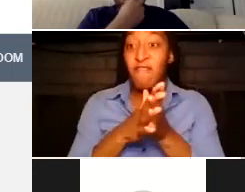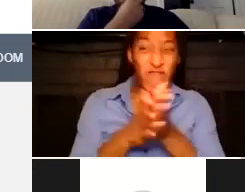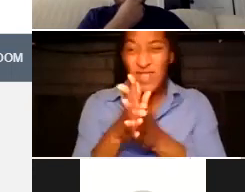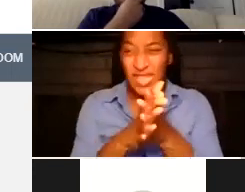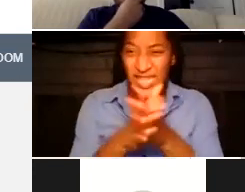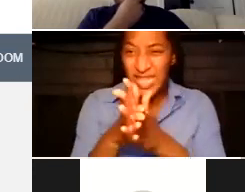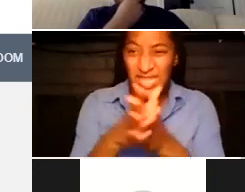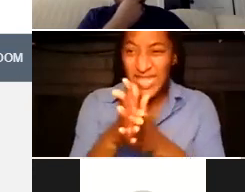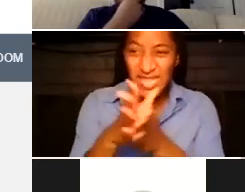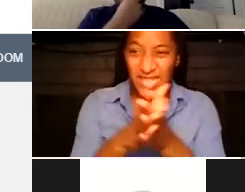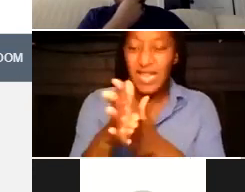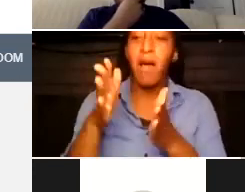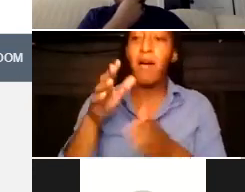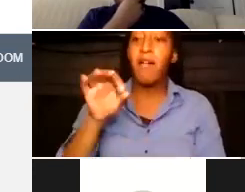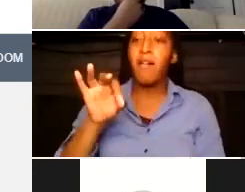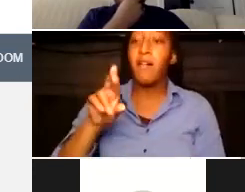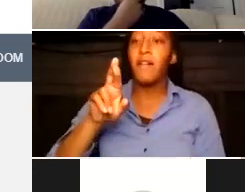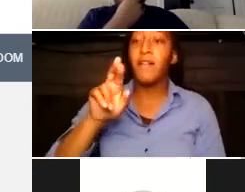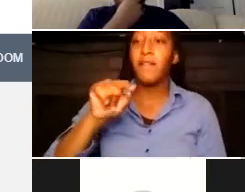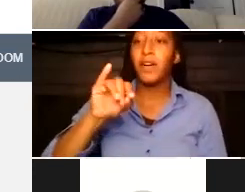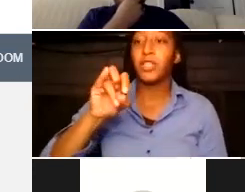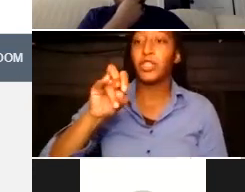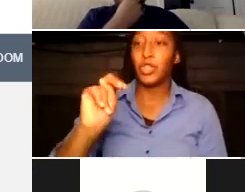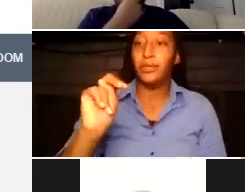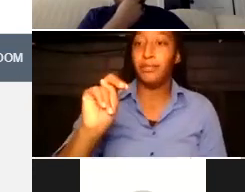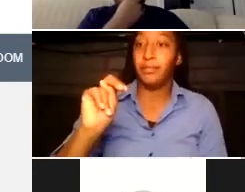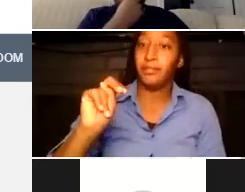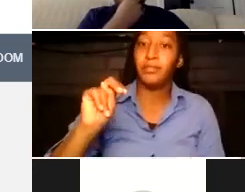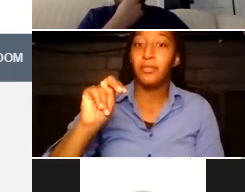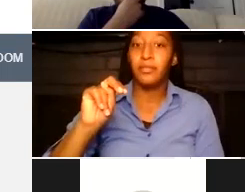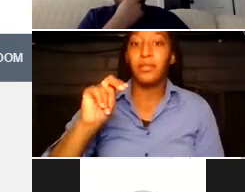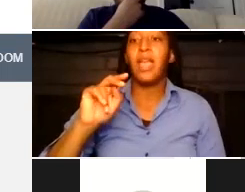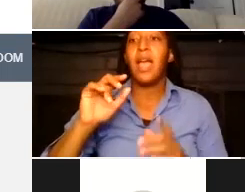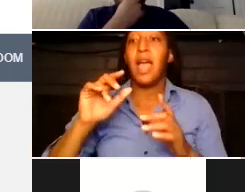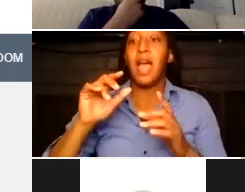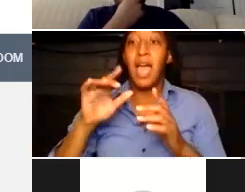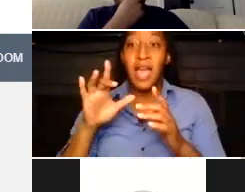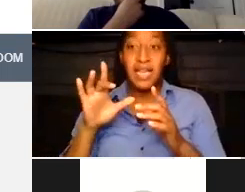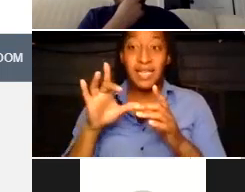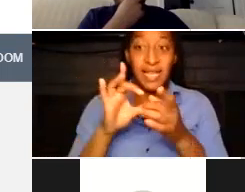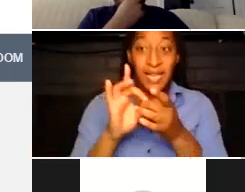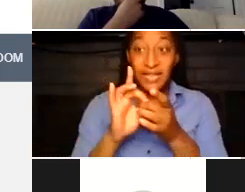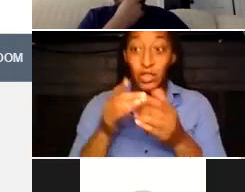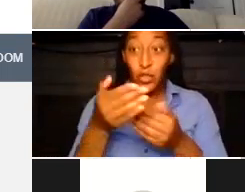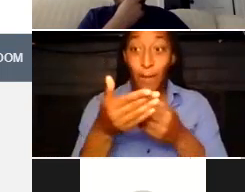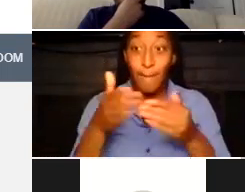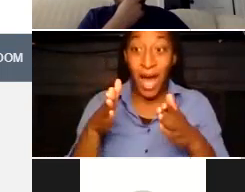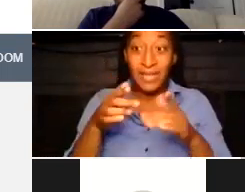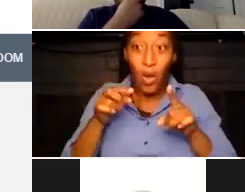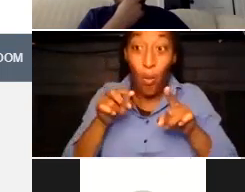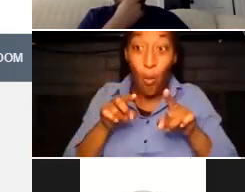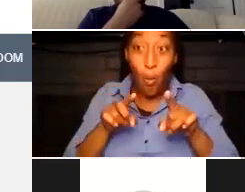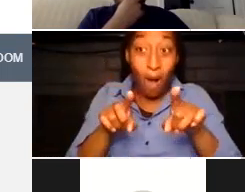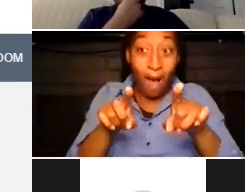being applied to the box while it's moving. But that friction, remember,